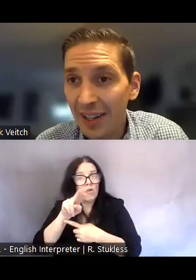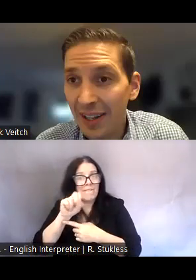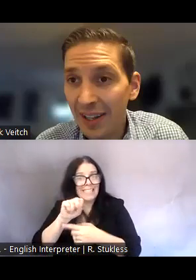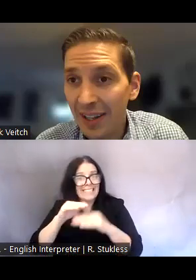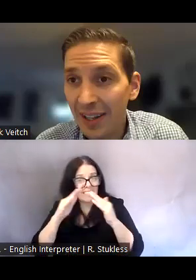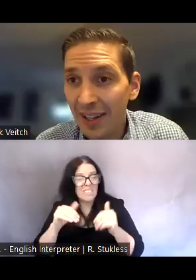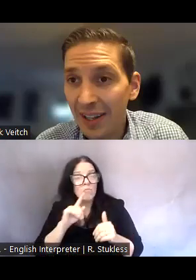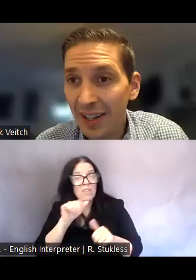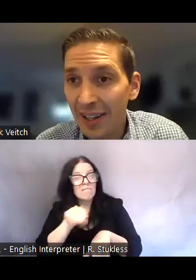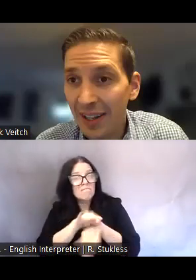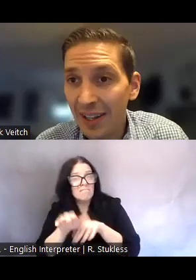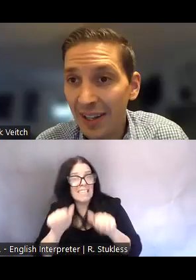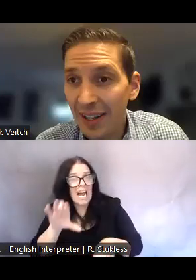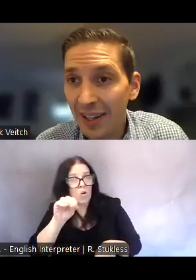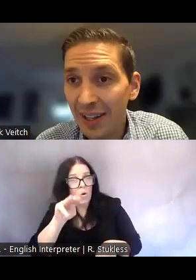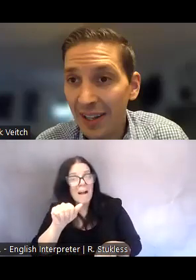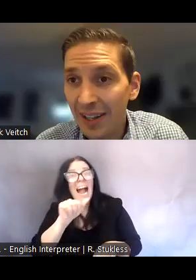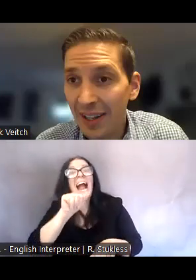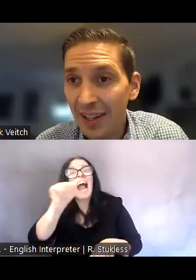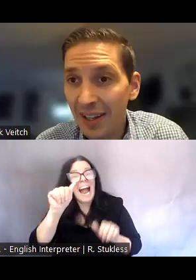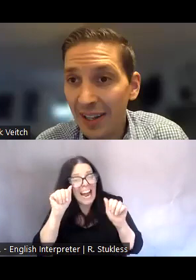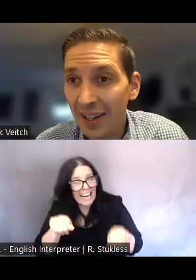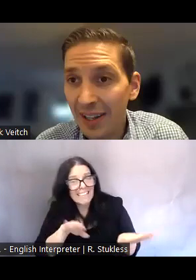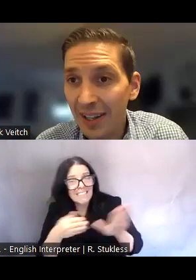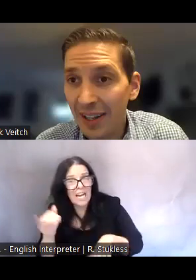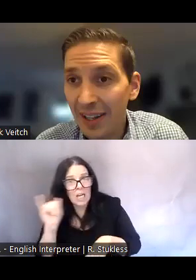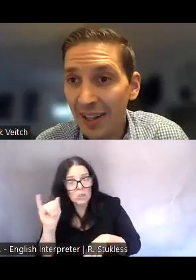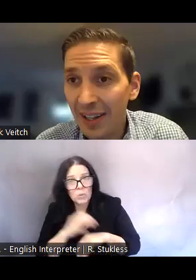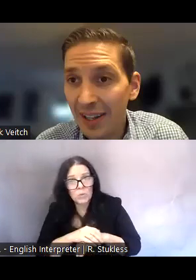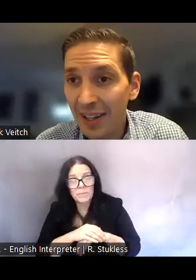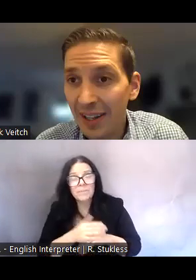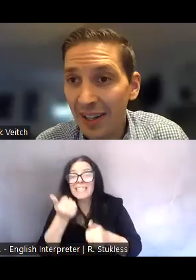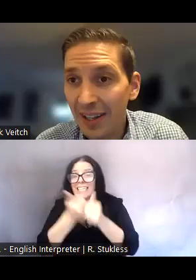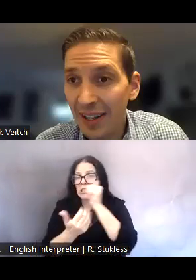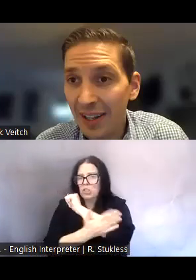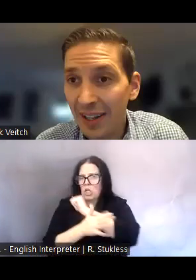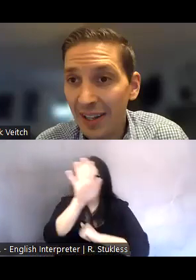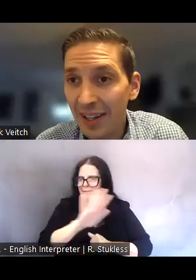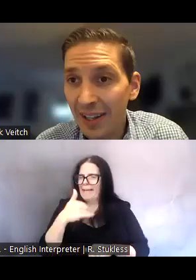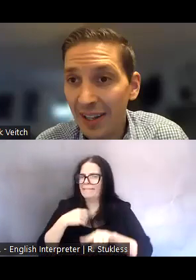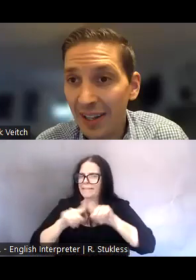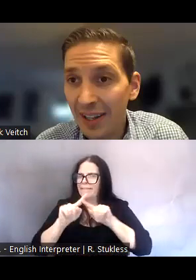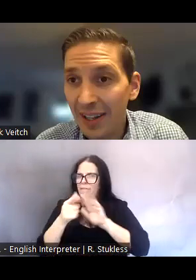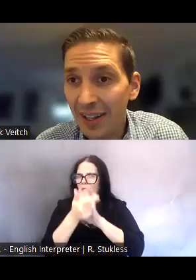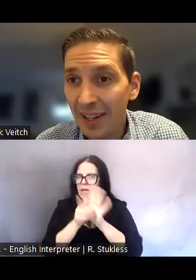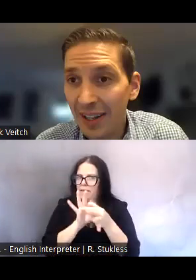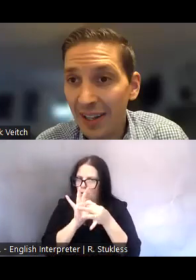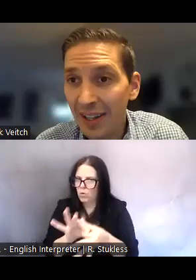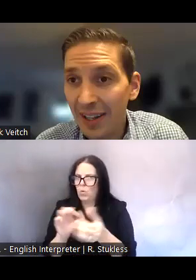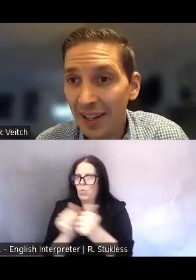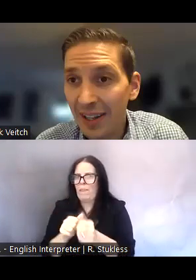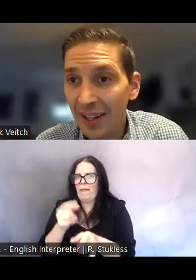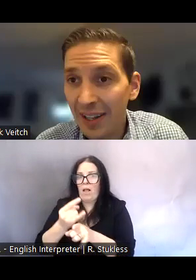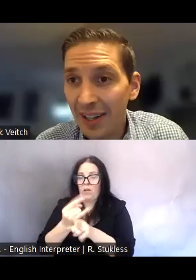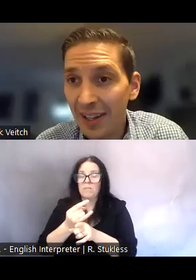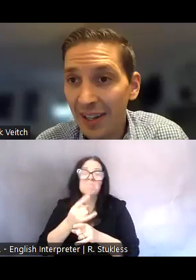To minimize damage to health and society, each country has its own laws on alcohol, including the amount Michael can drink before driving